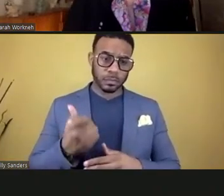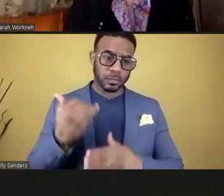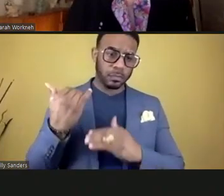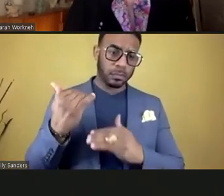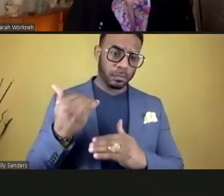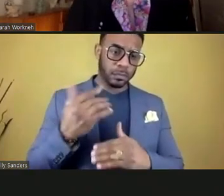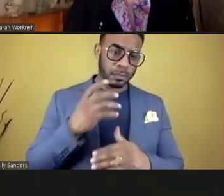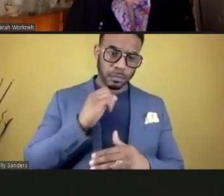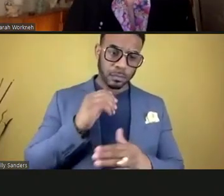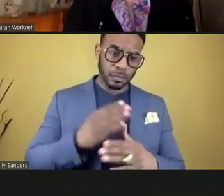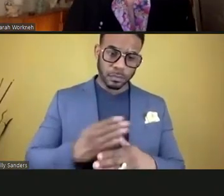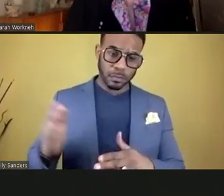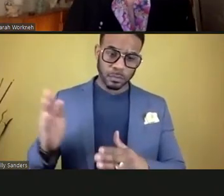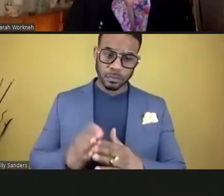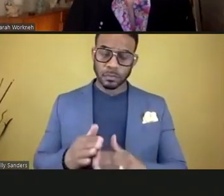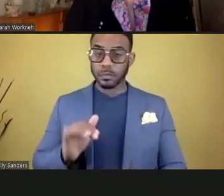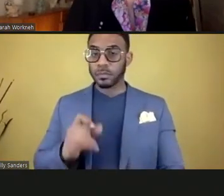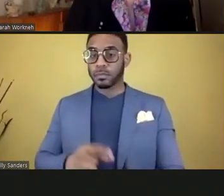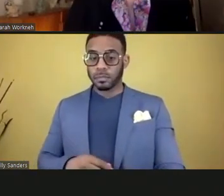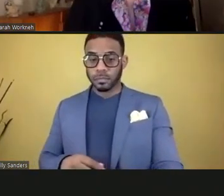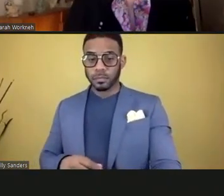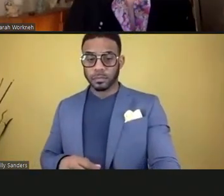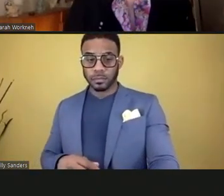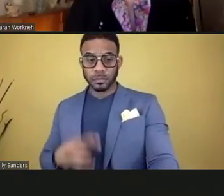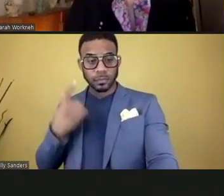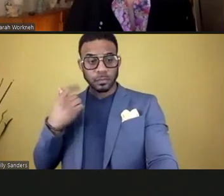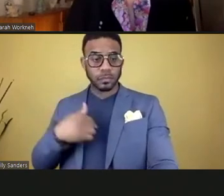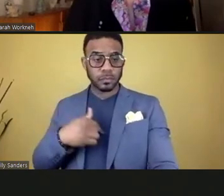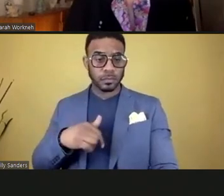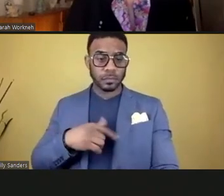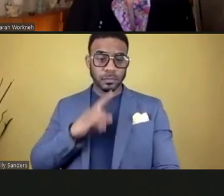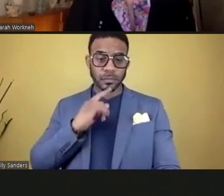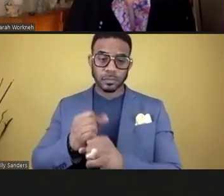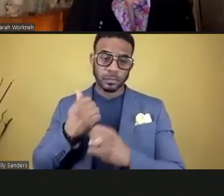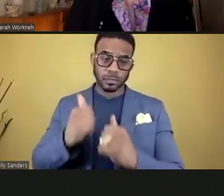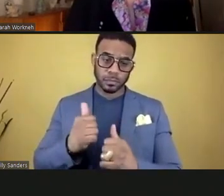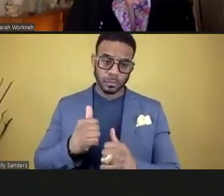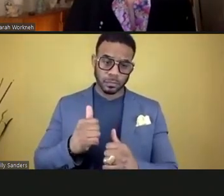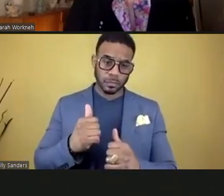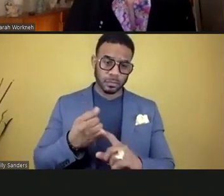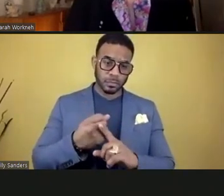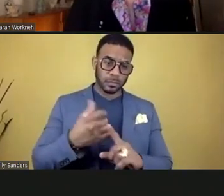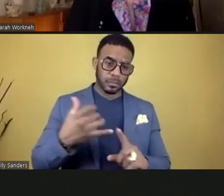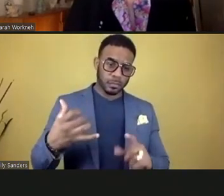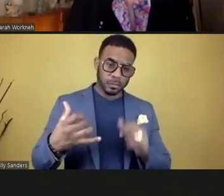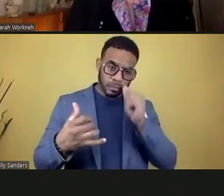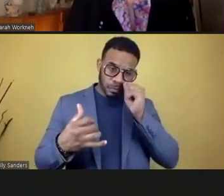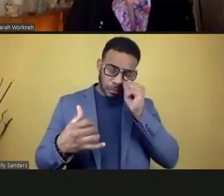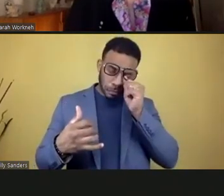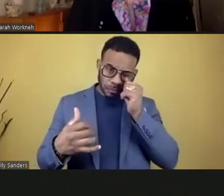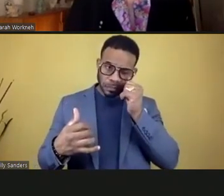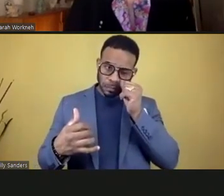age range. Yeah, I think for us, we really tried to like expand